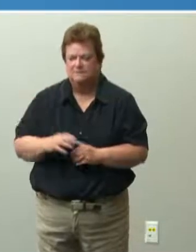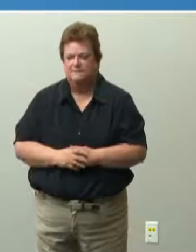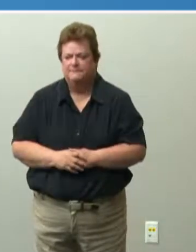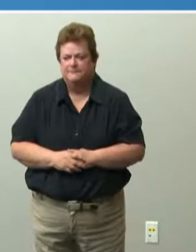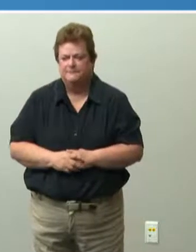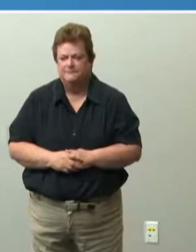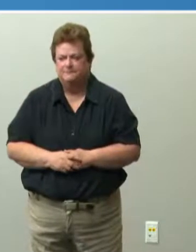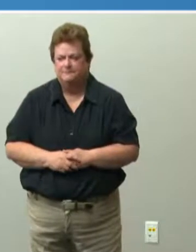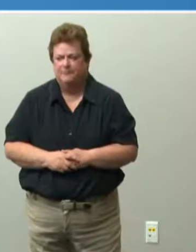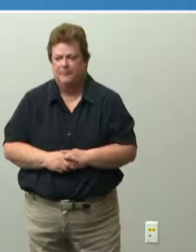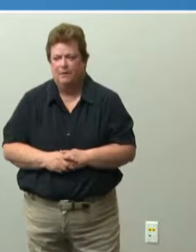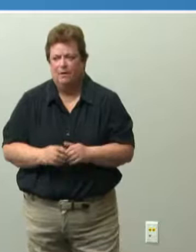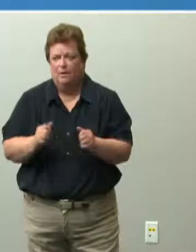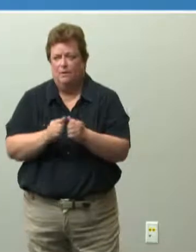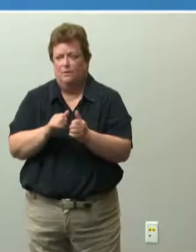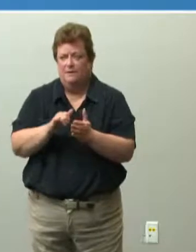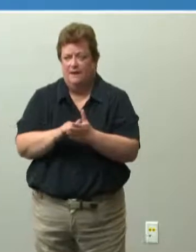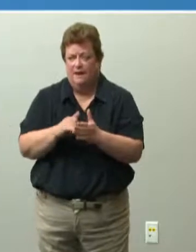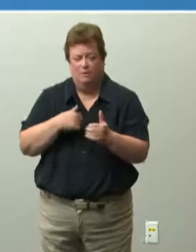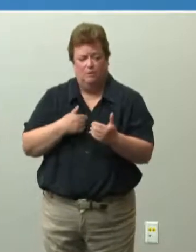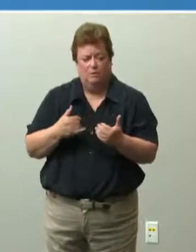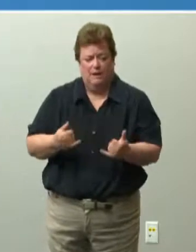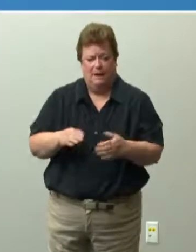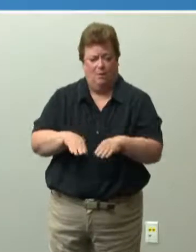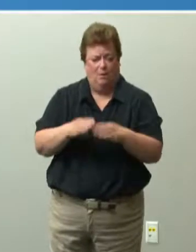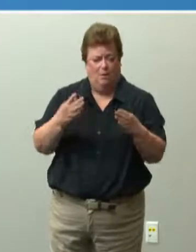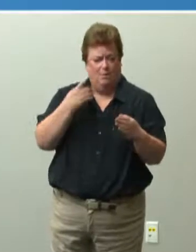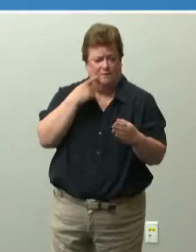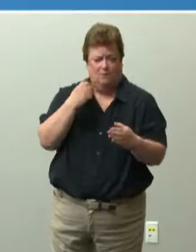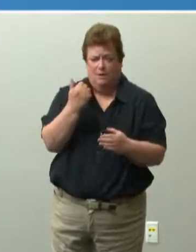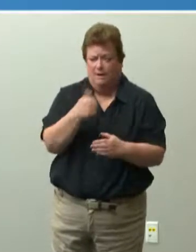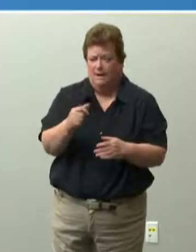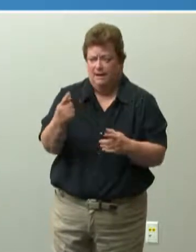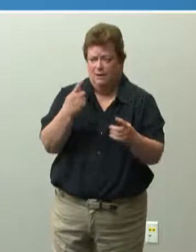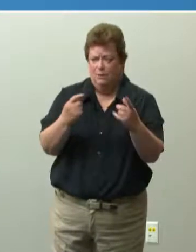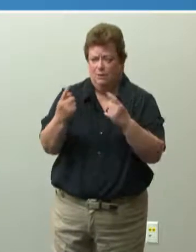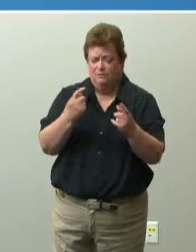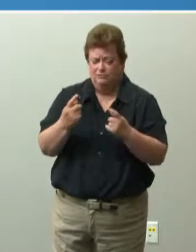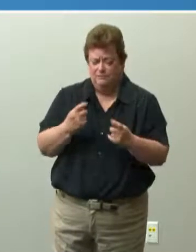402-441-8006. And with that, we'd be happy to take any questions.